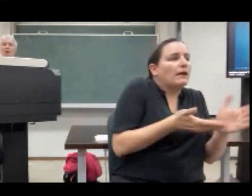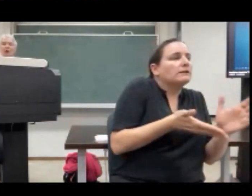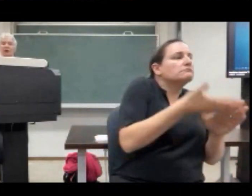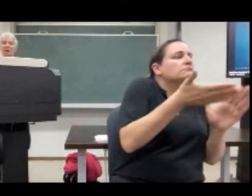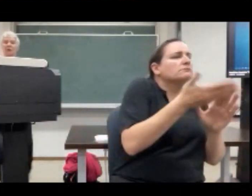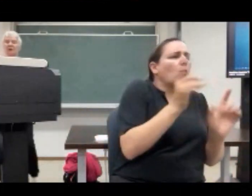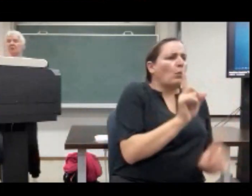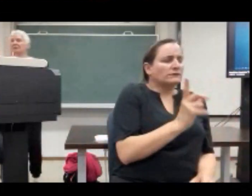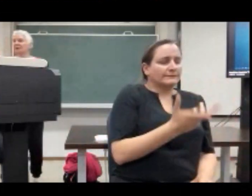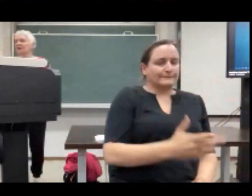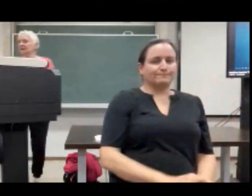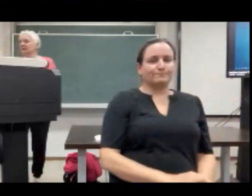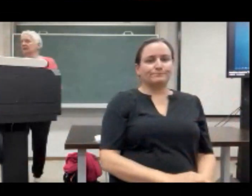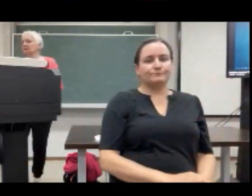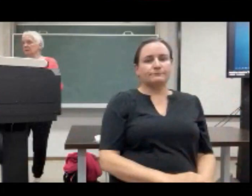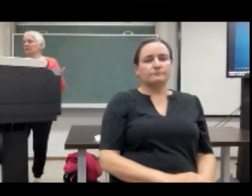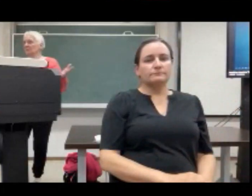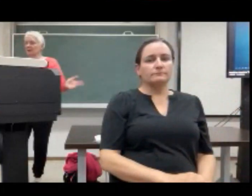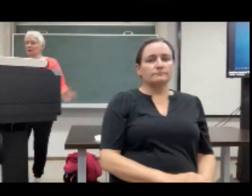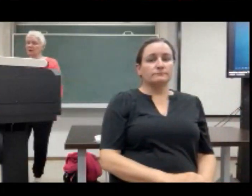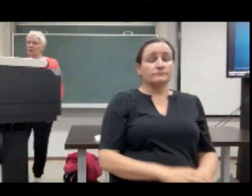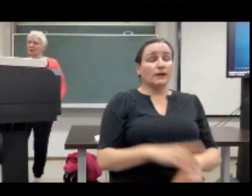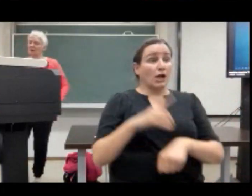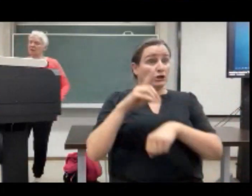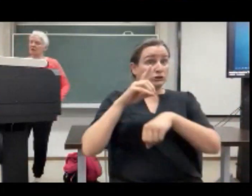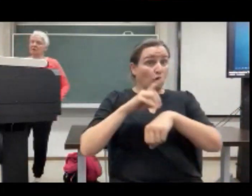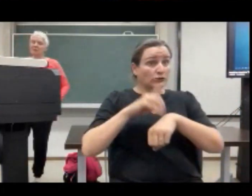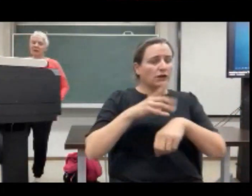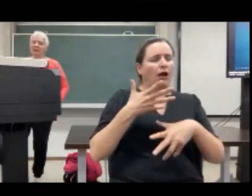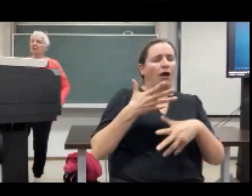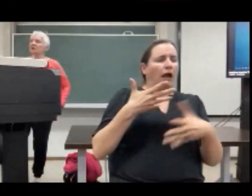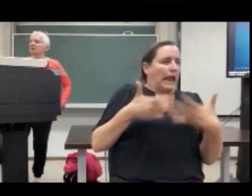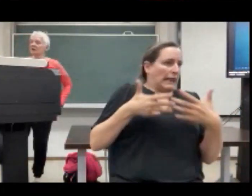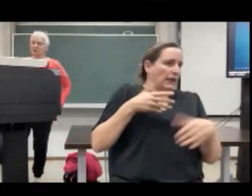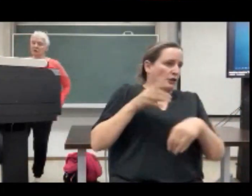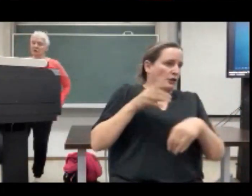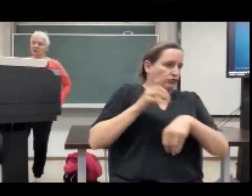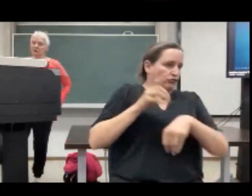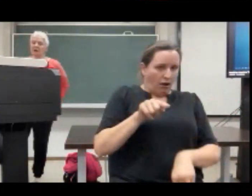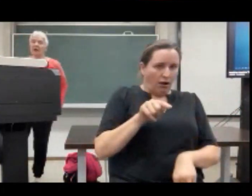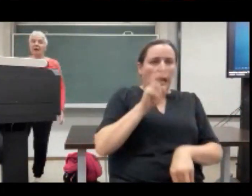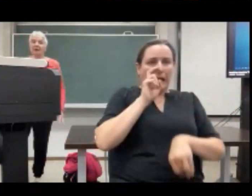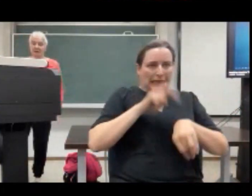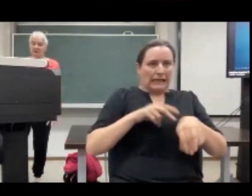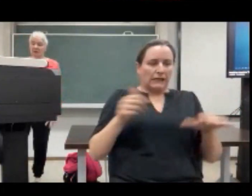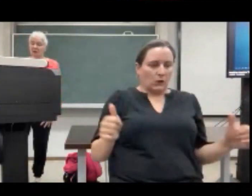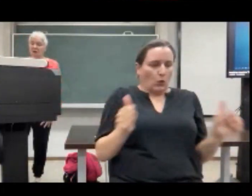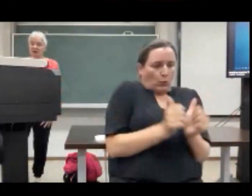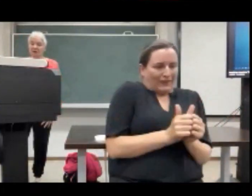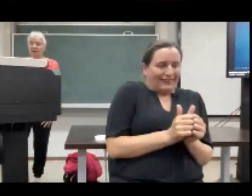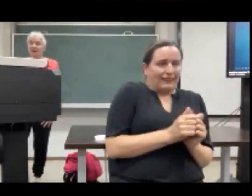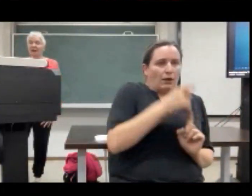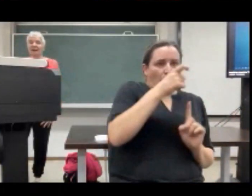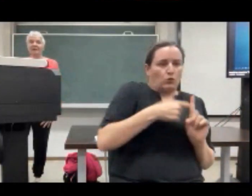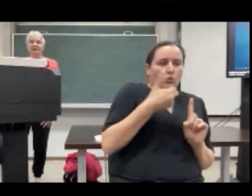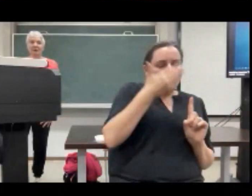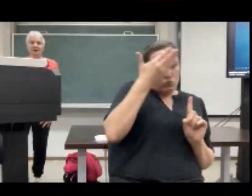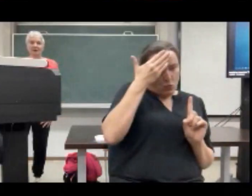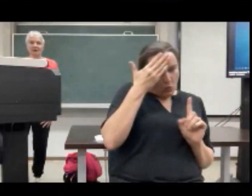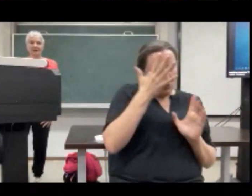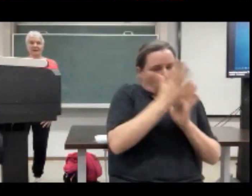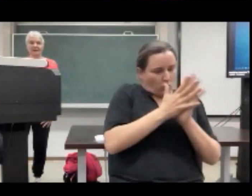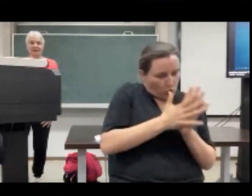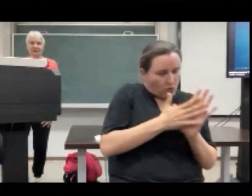The need to work with a provider, so a medical service, familiar with deaf culture, deaf history,